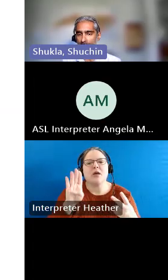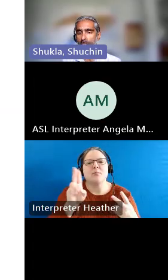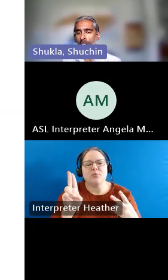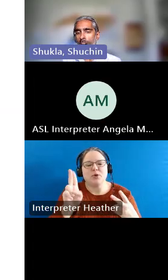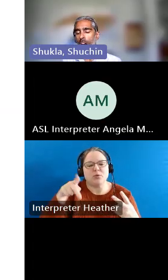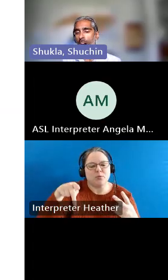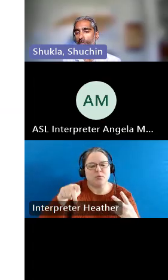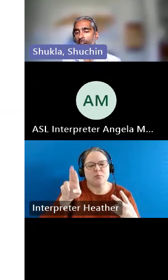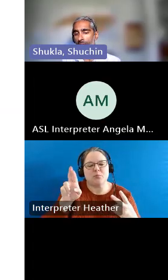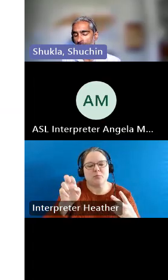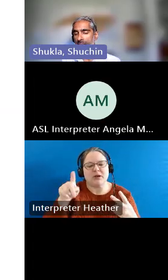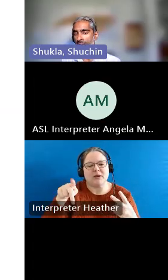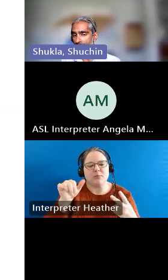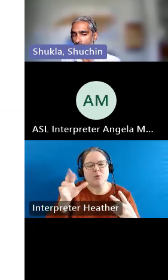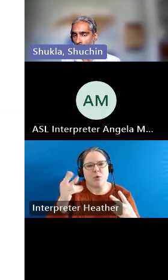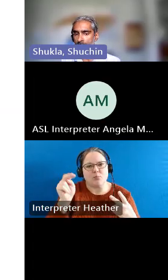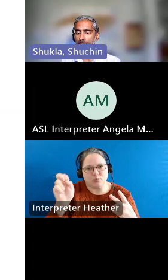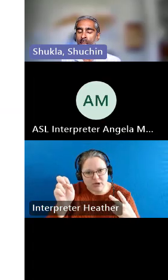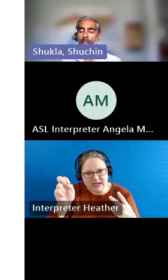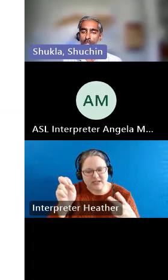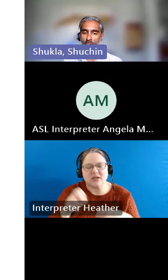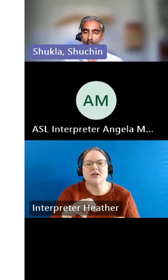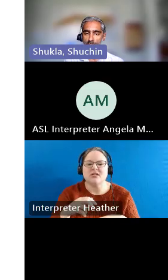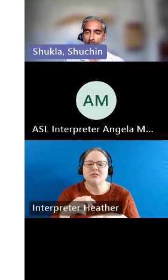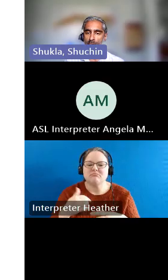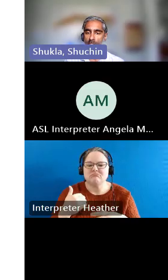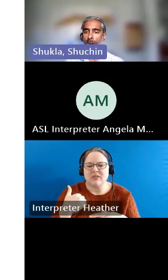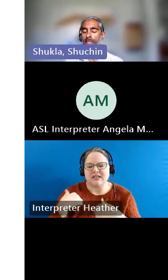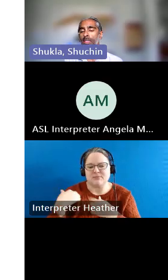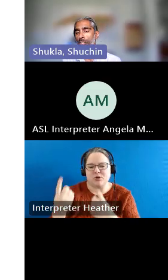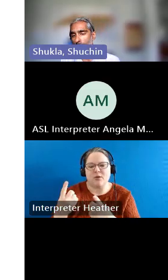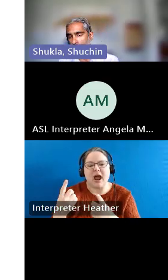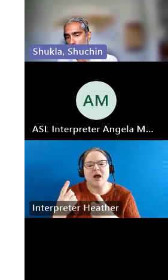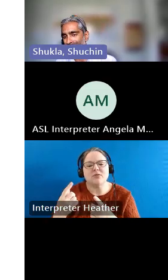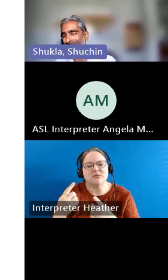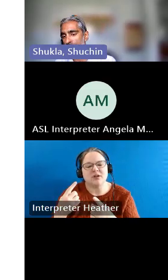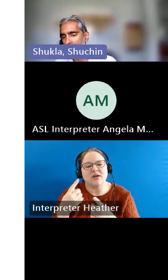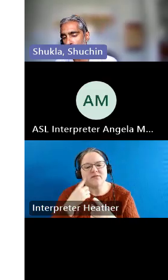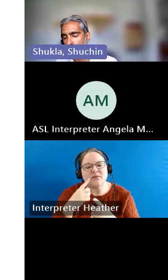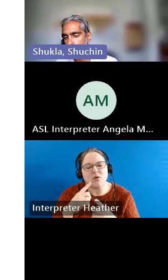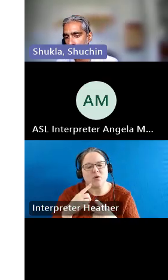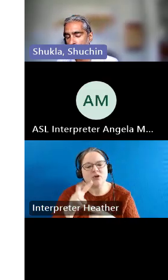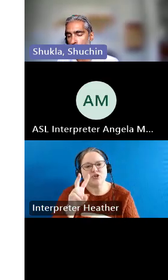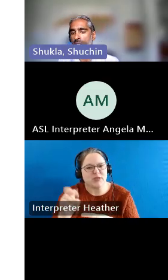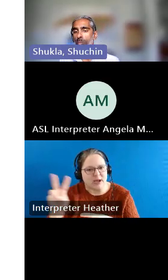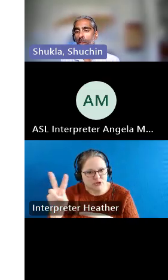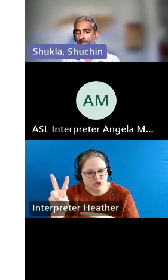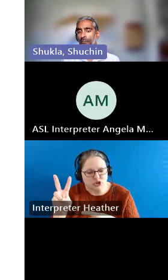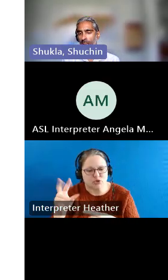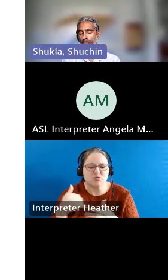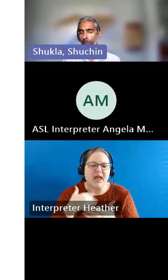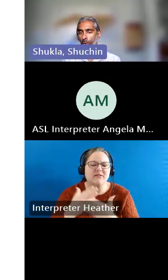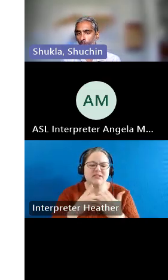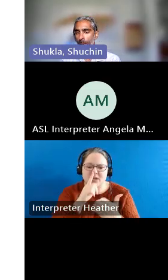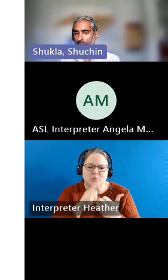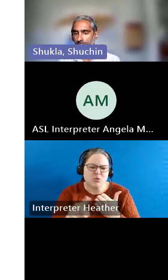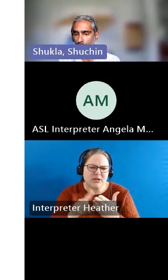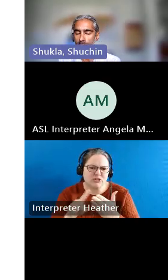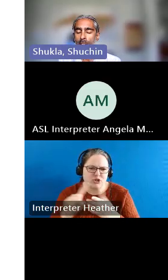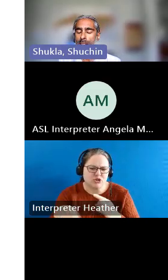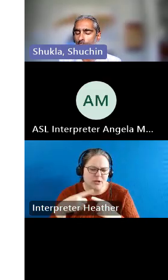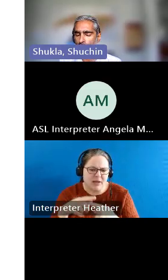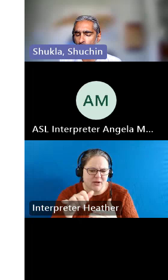So we have decades of evidence of how that works, which I'll also be talking about. And naltrexone, the injectable form of that, which is what is FDA approved